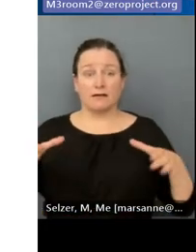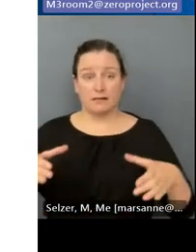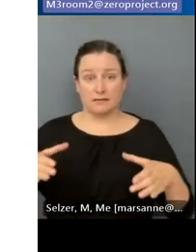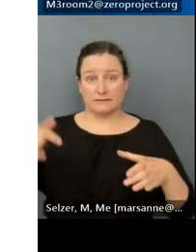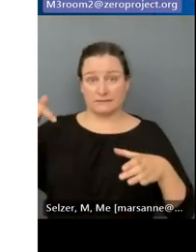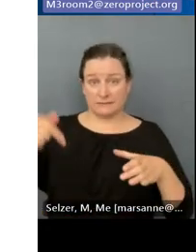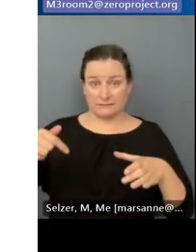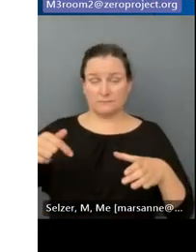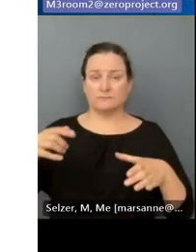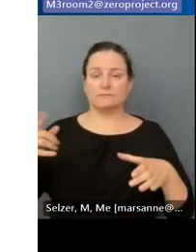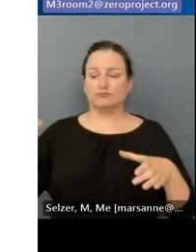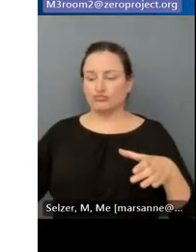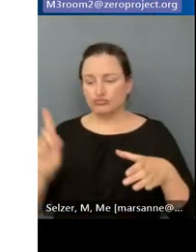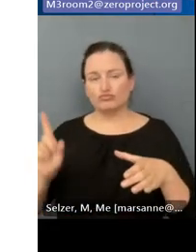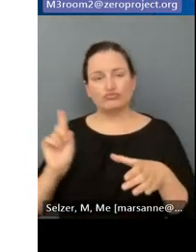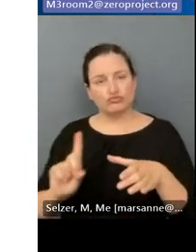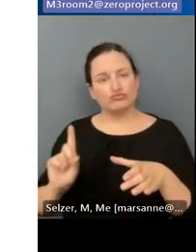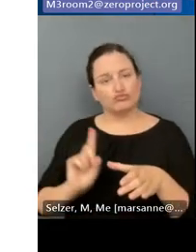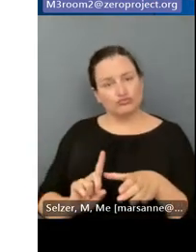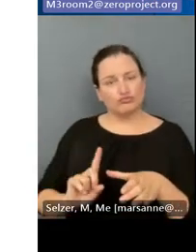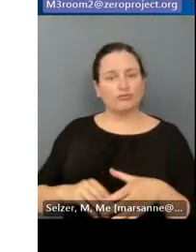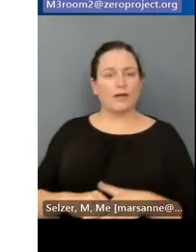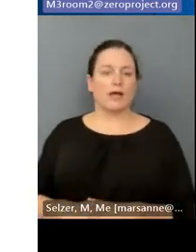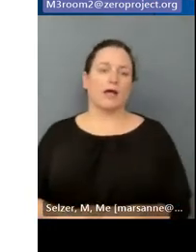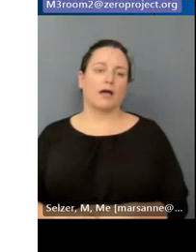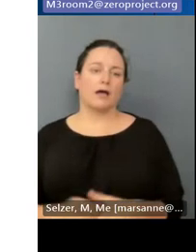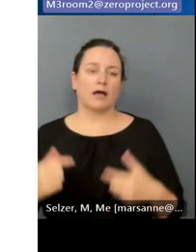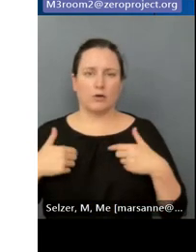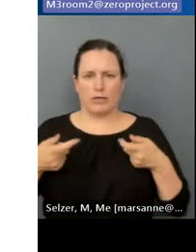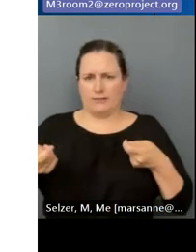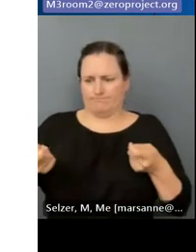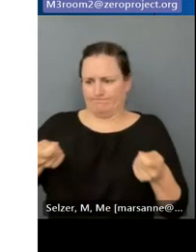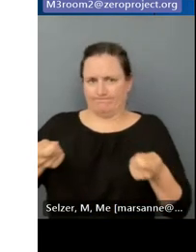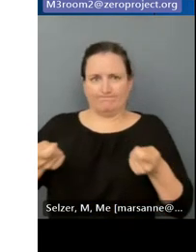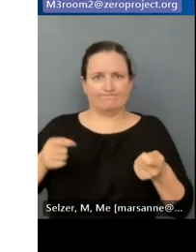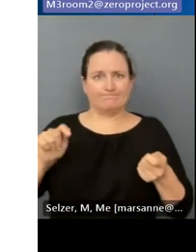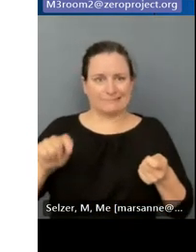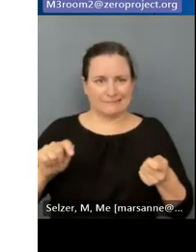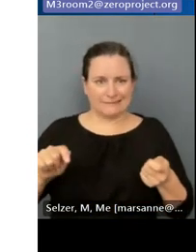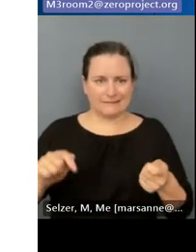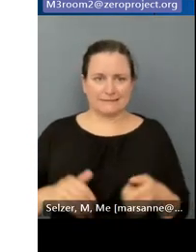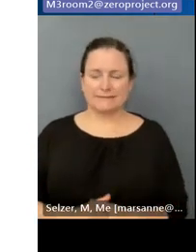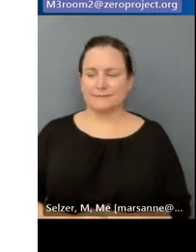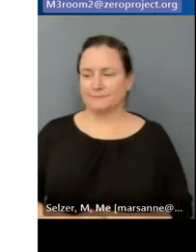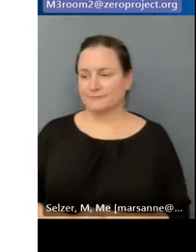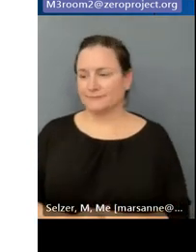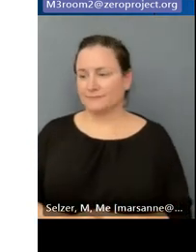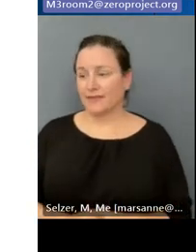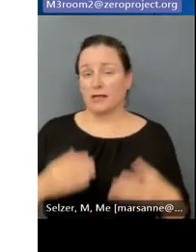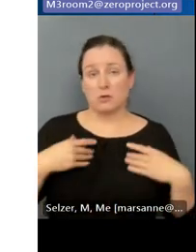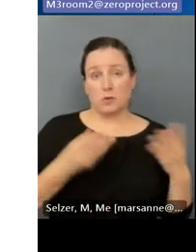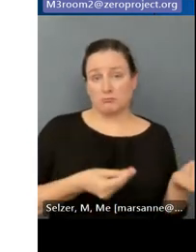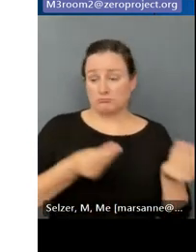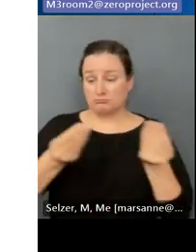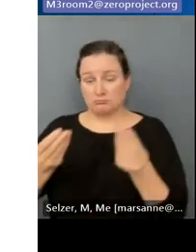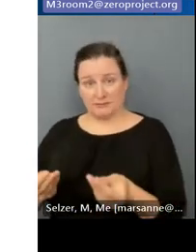sessions in rooms adequately equipped with the educational materials, for